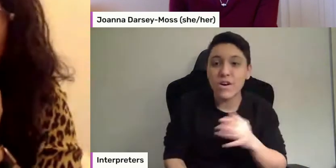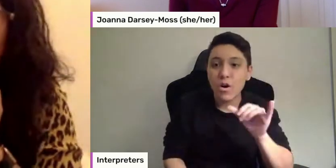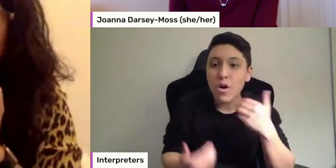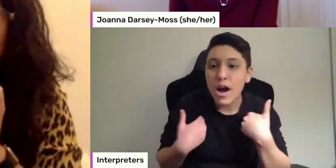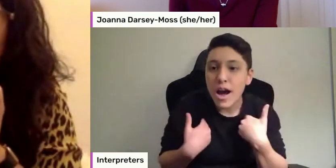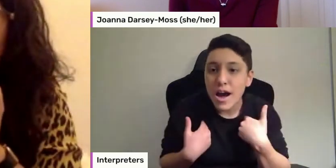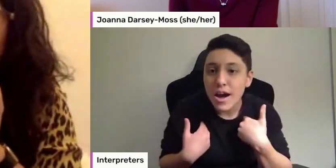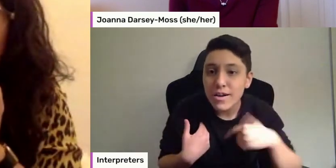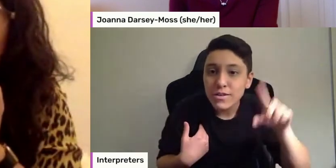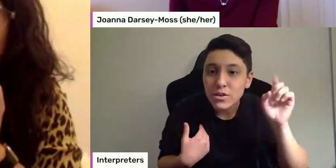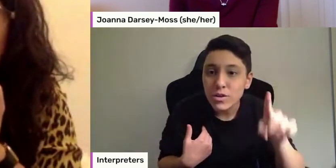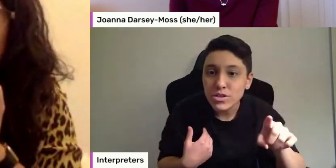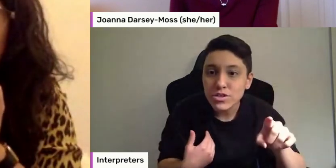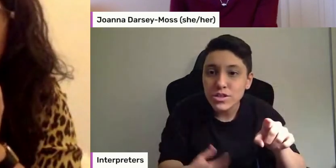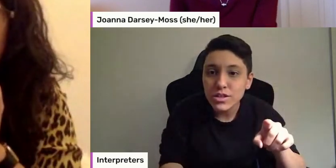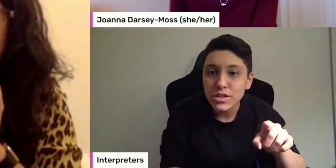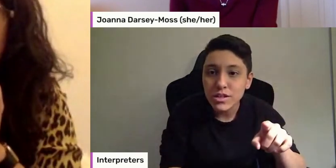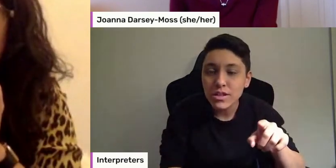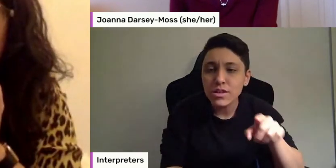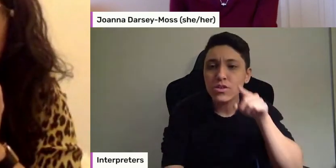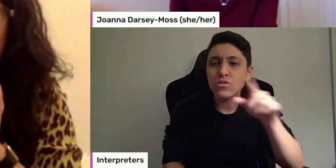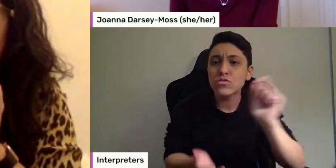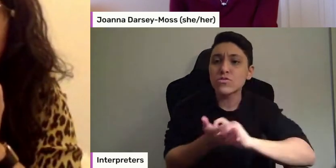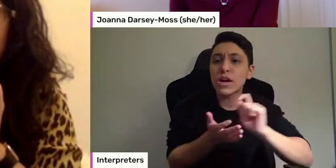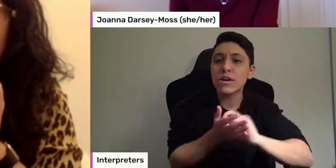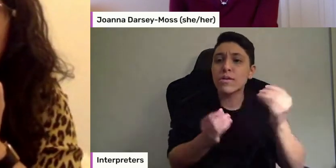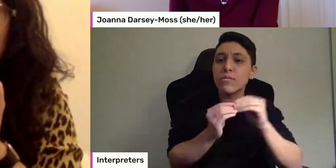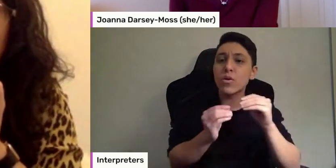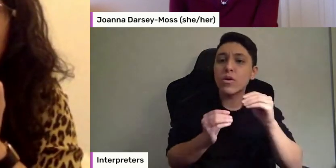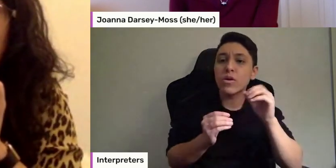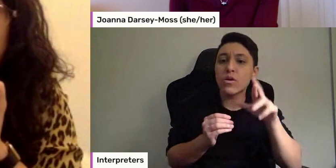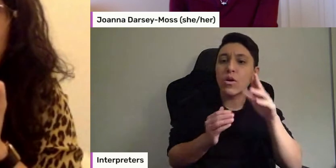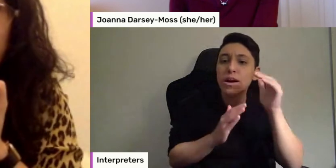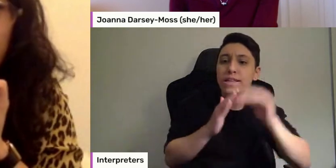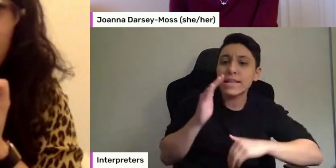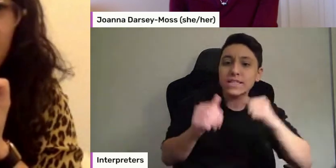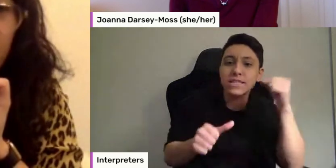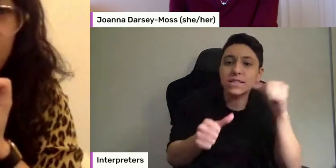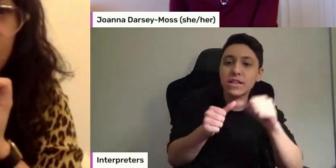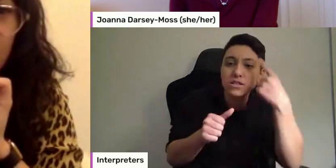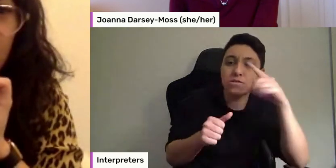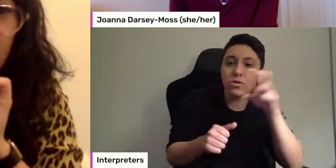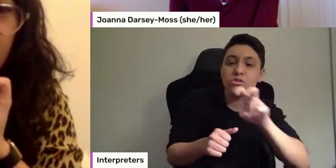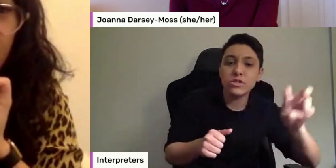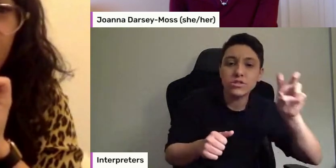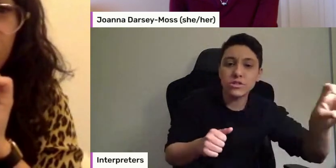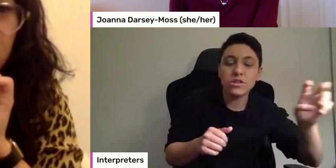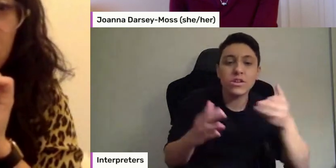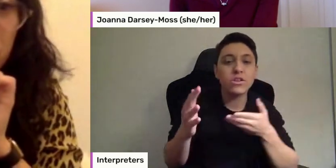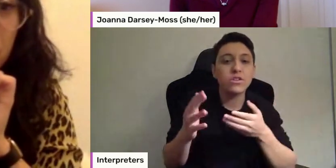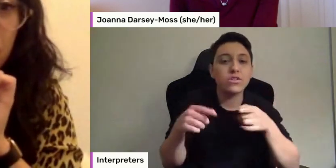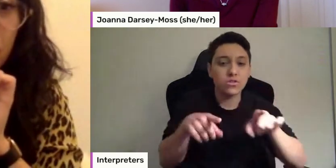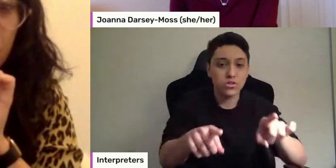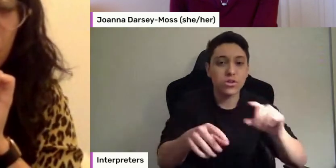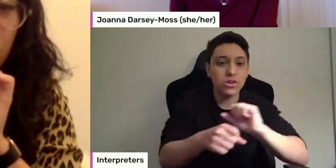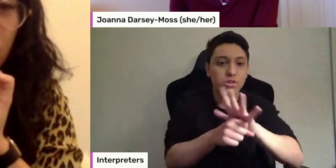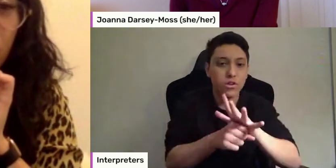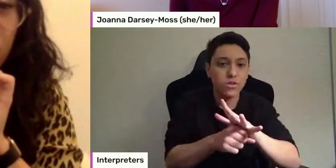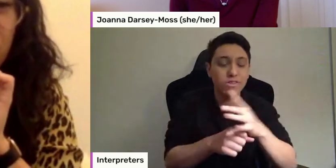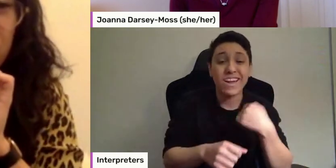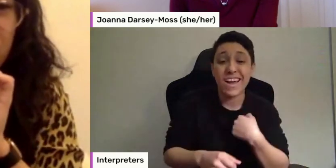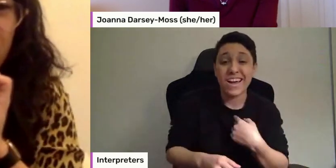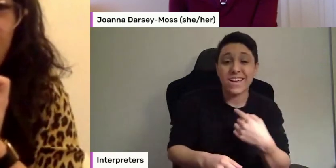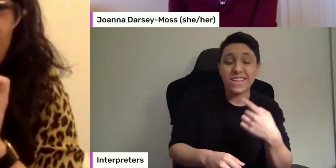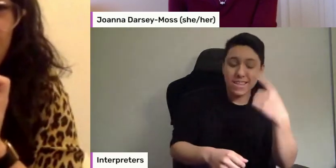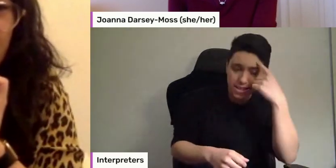question. Have you been writing more or fewer letters for transition during COVID? Yes, I've been writing, I'd say I've been writing more